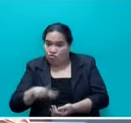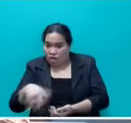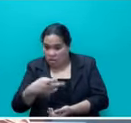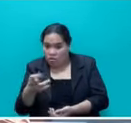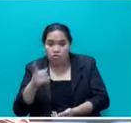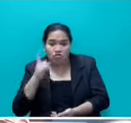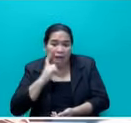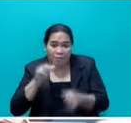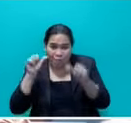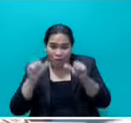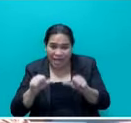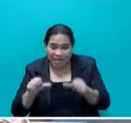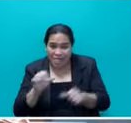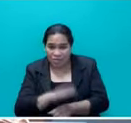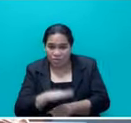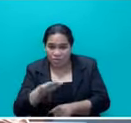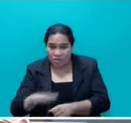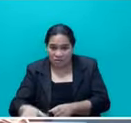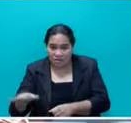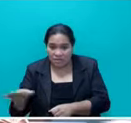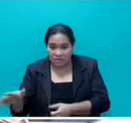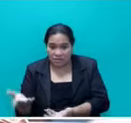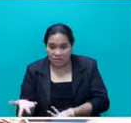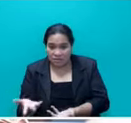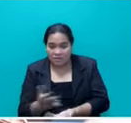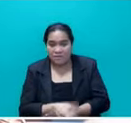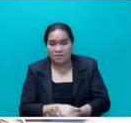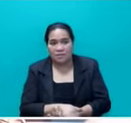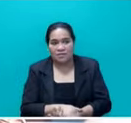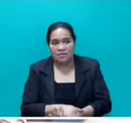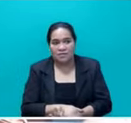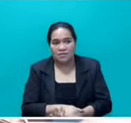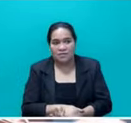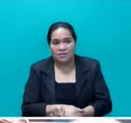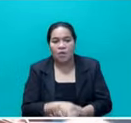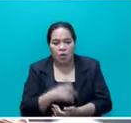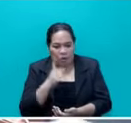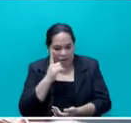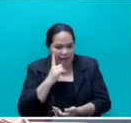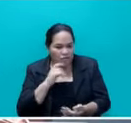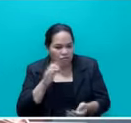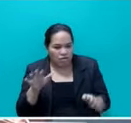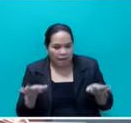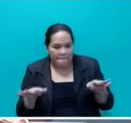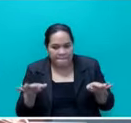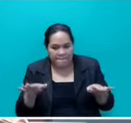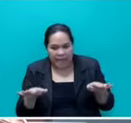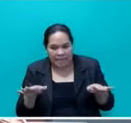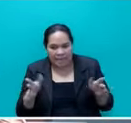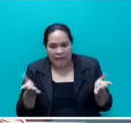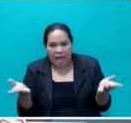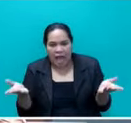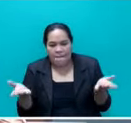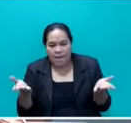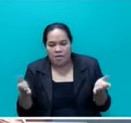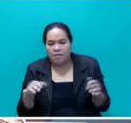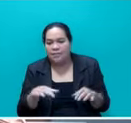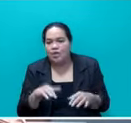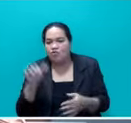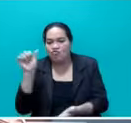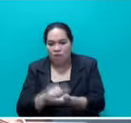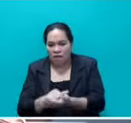protect children, and we are looking at balancing the rights of these children, then perhaps